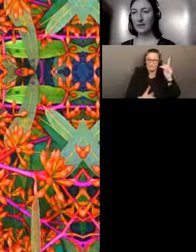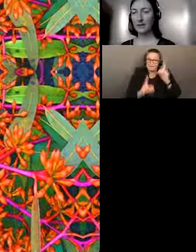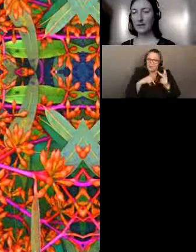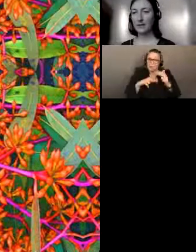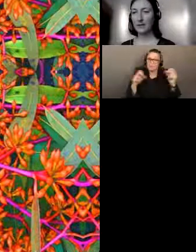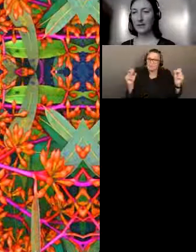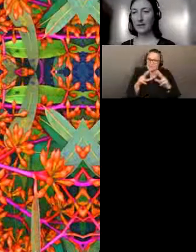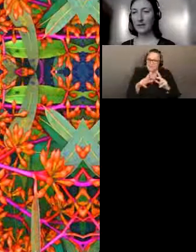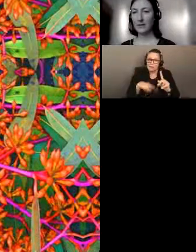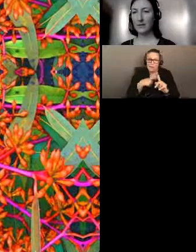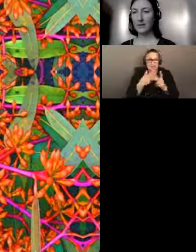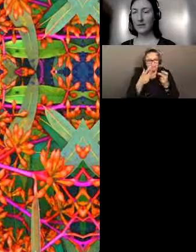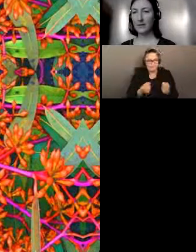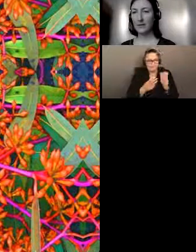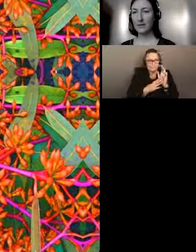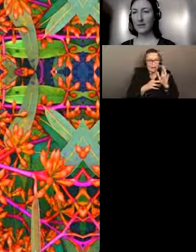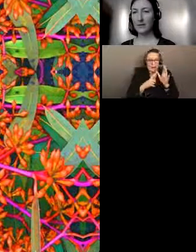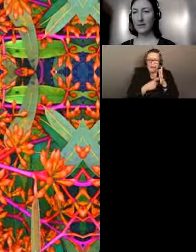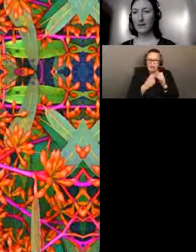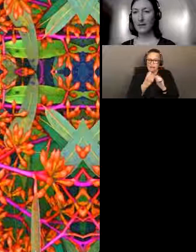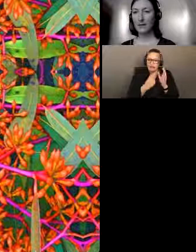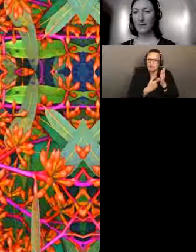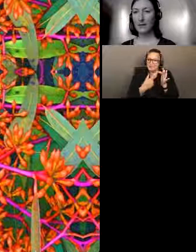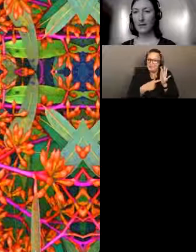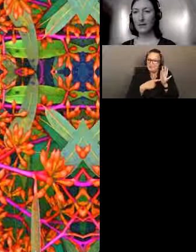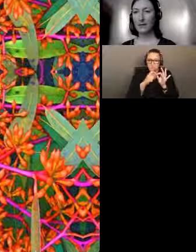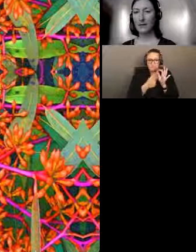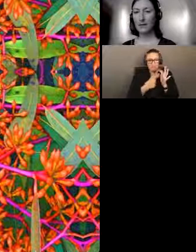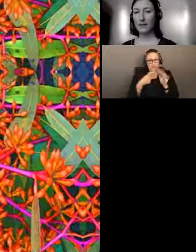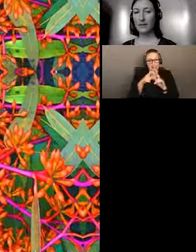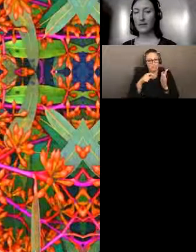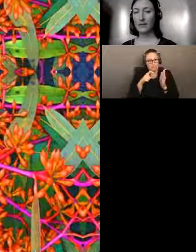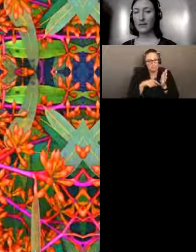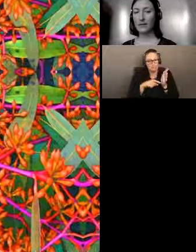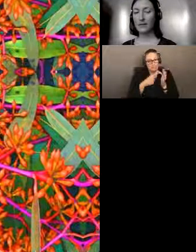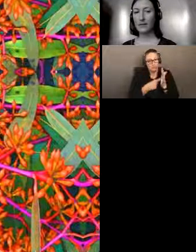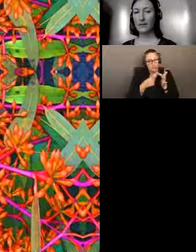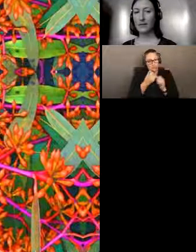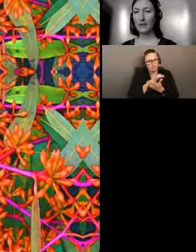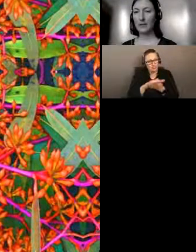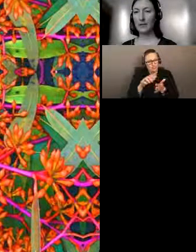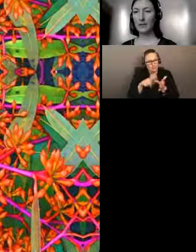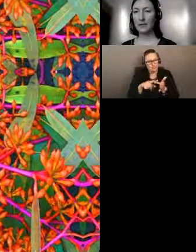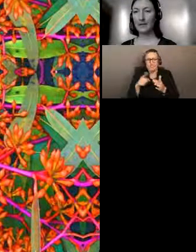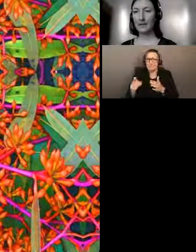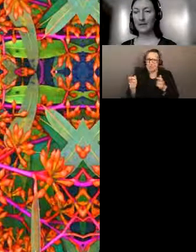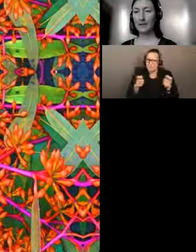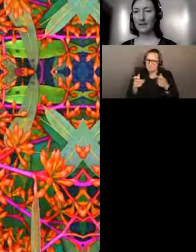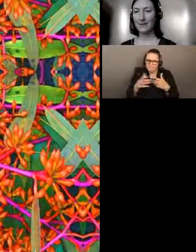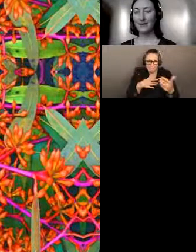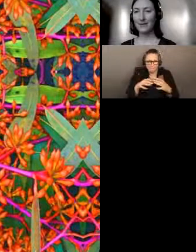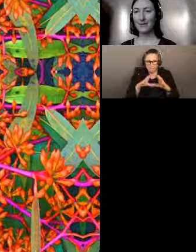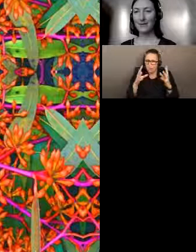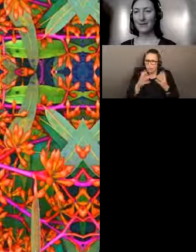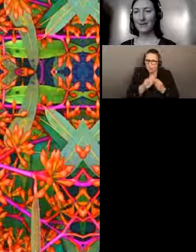Bretheridge, she manages the Civic Collection of art, furnishings, memorabilia, and official gifts.